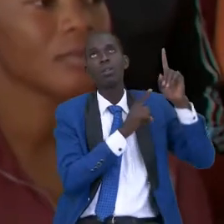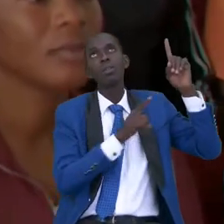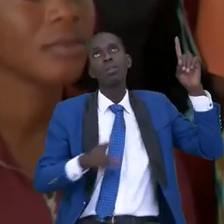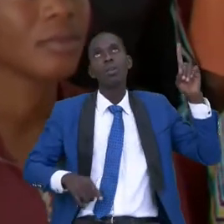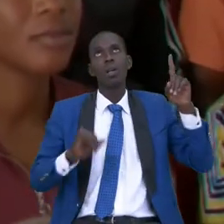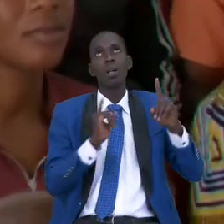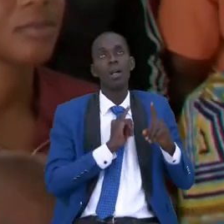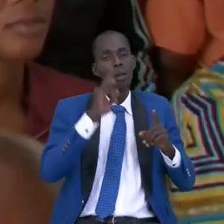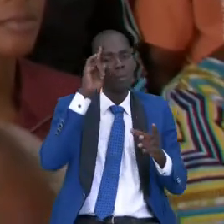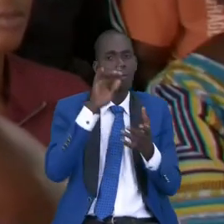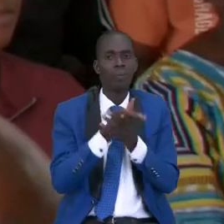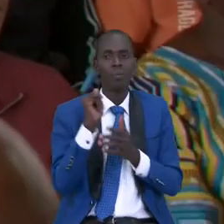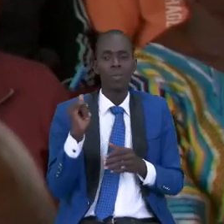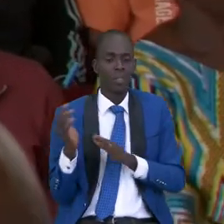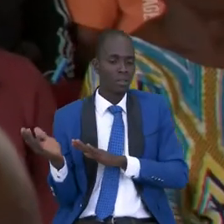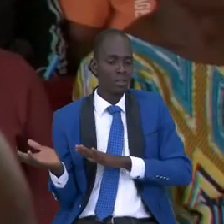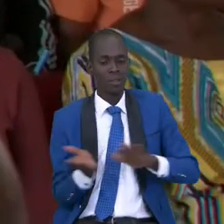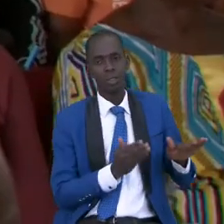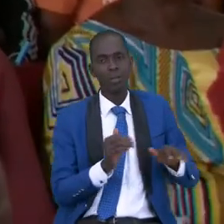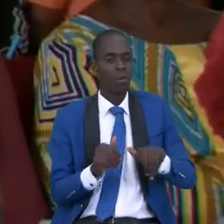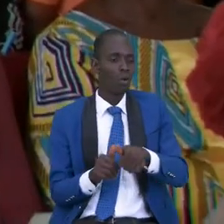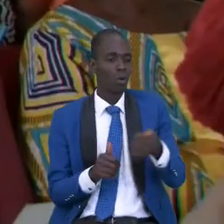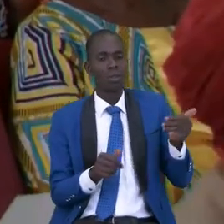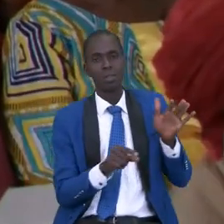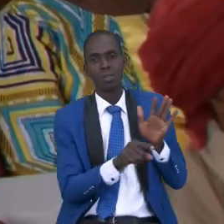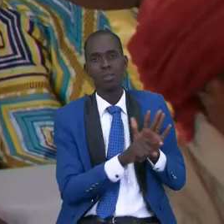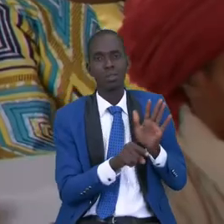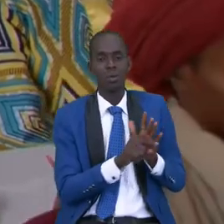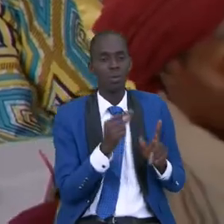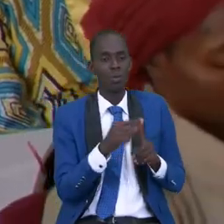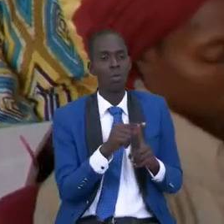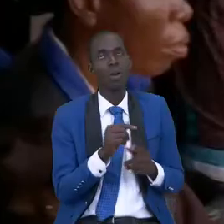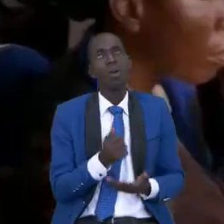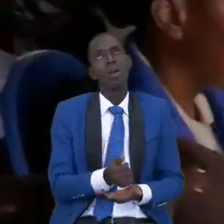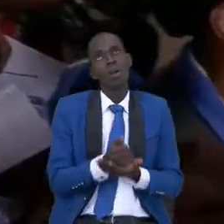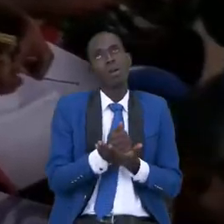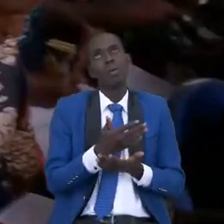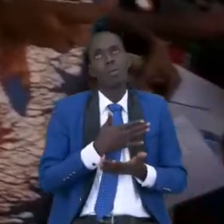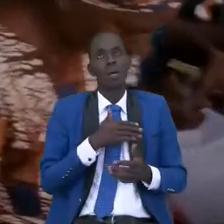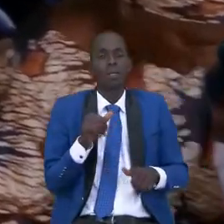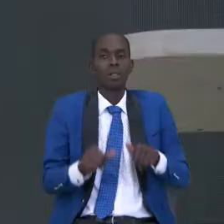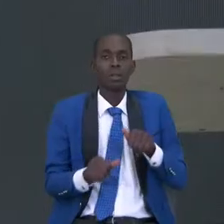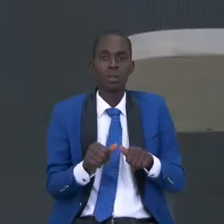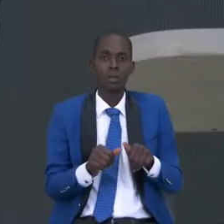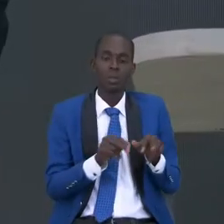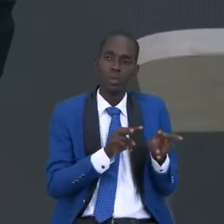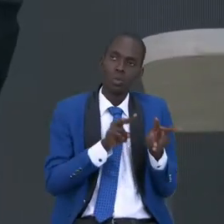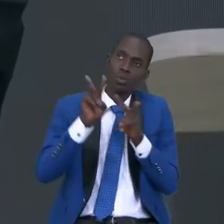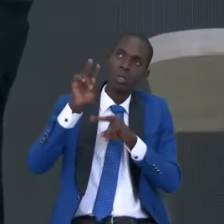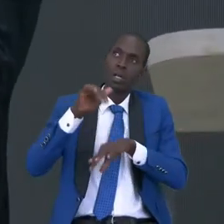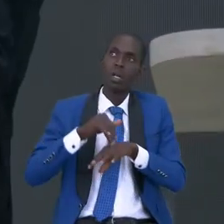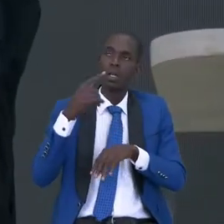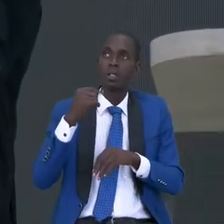believe. Cut off the other side, help mine unbelief. Looking at the face of